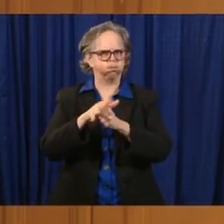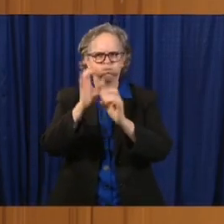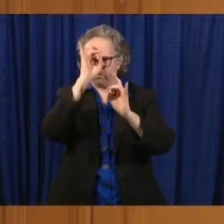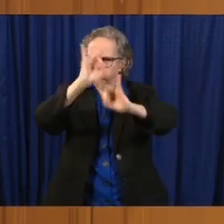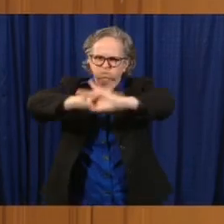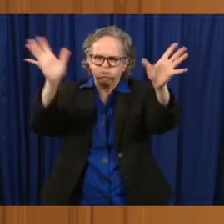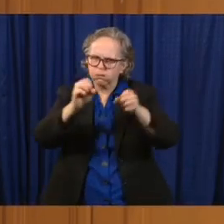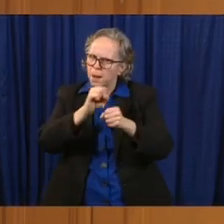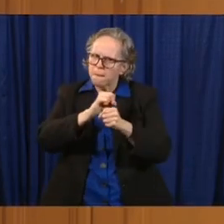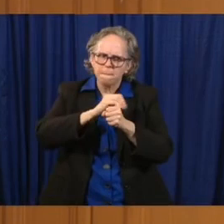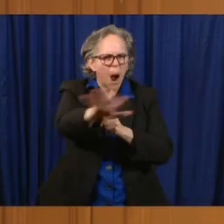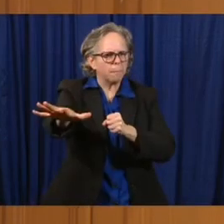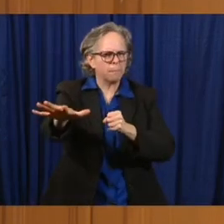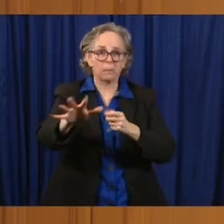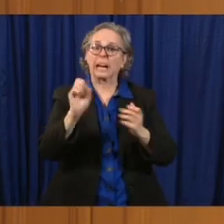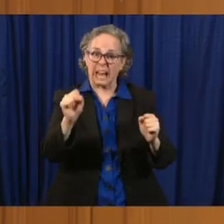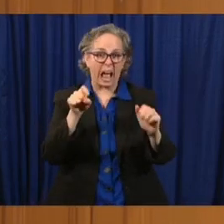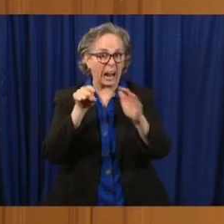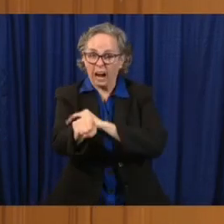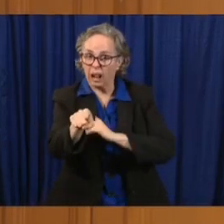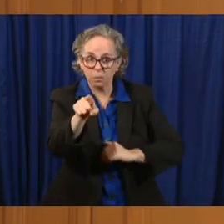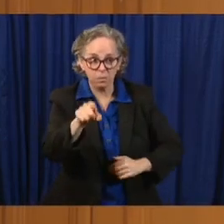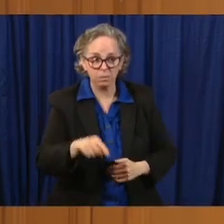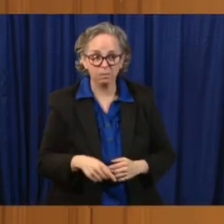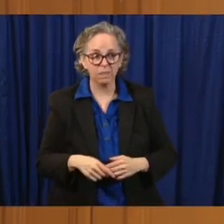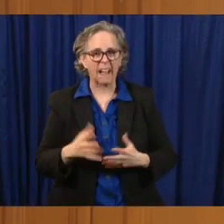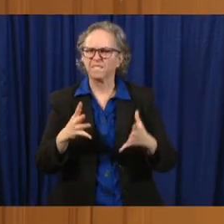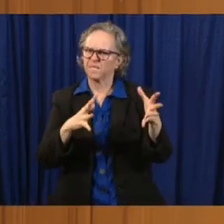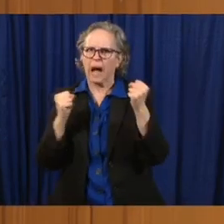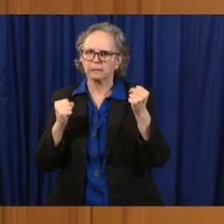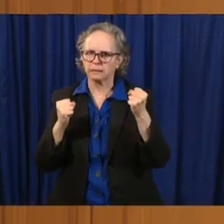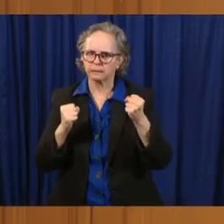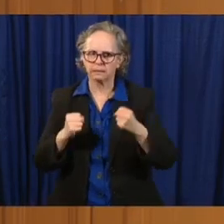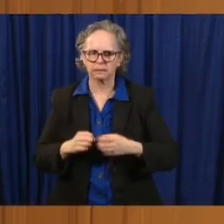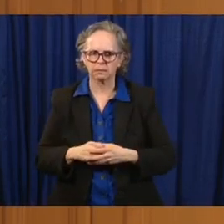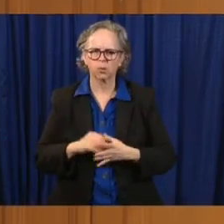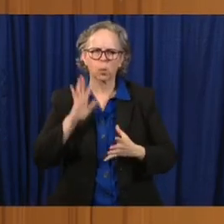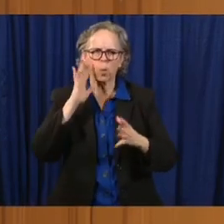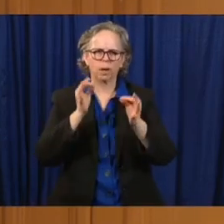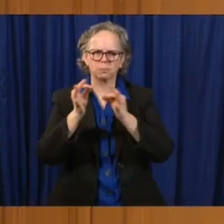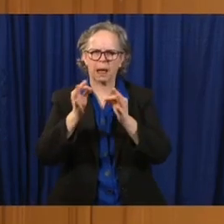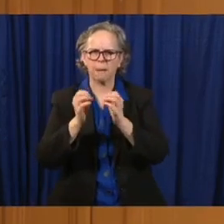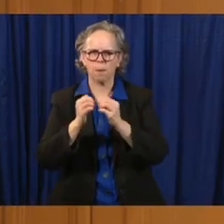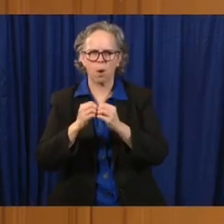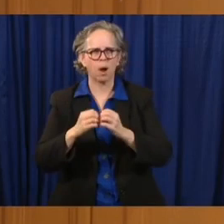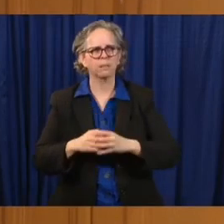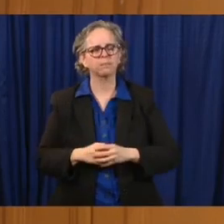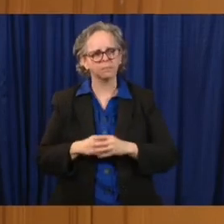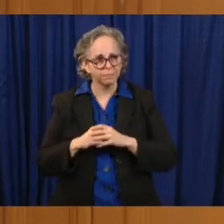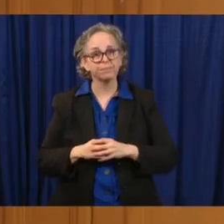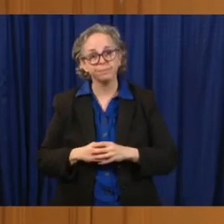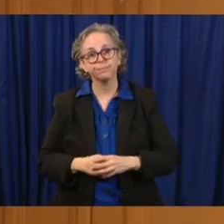in those settings. So that is something we're going to talk a little more about today. Next slide.